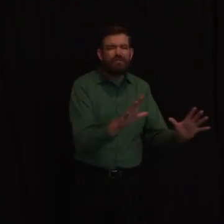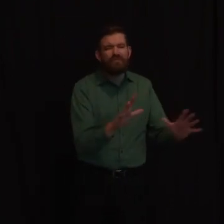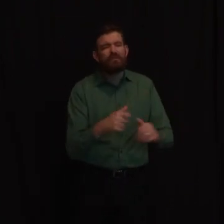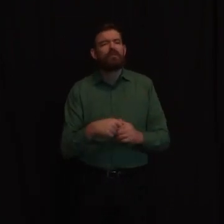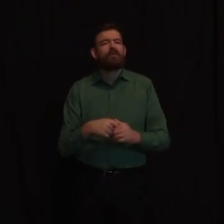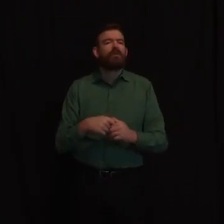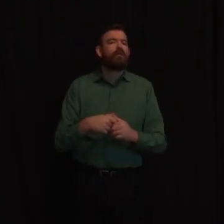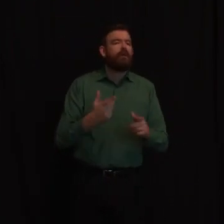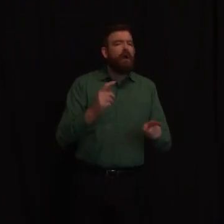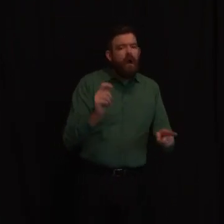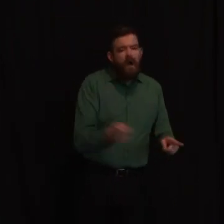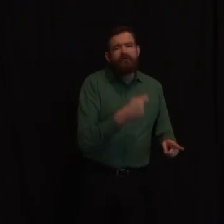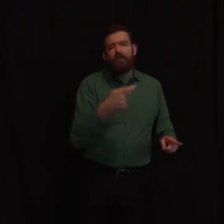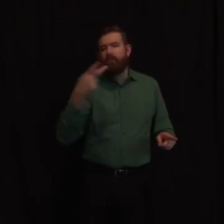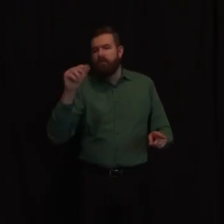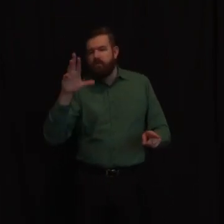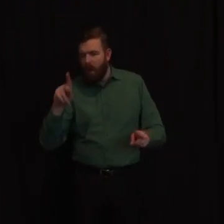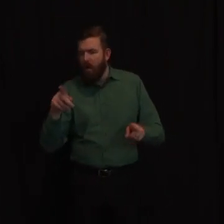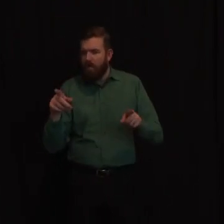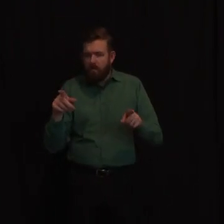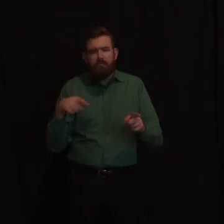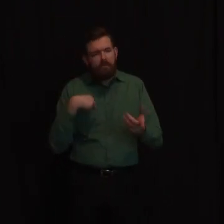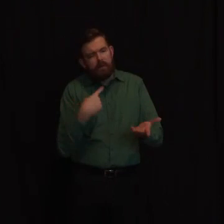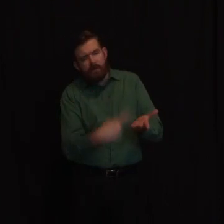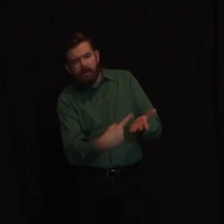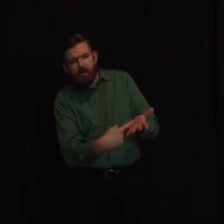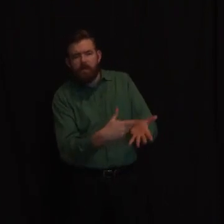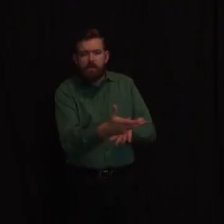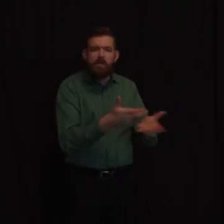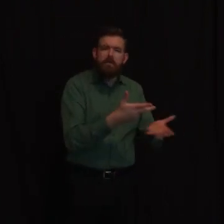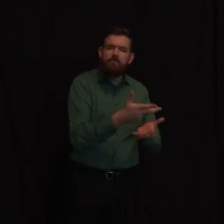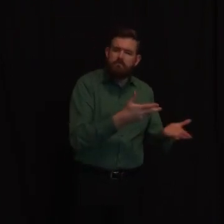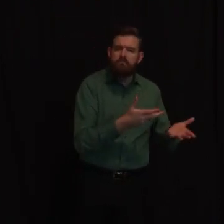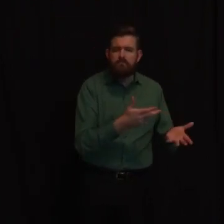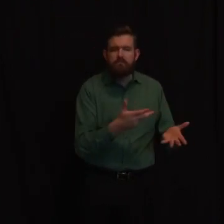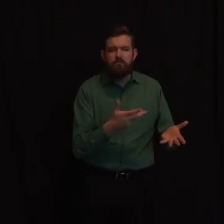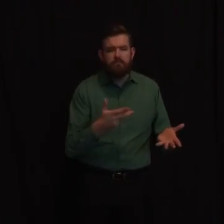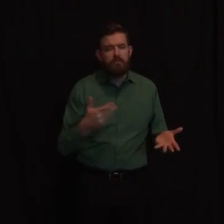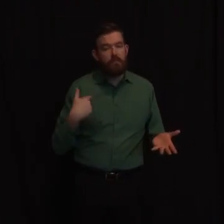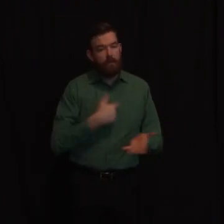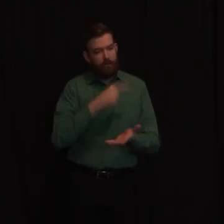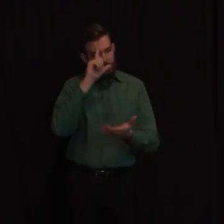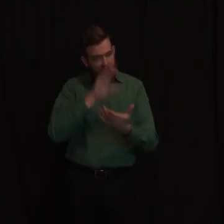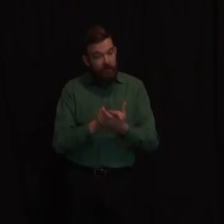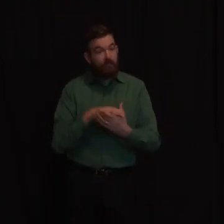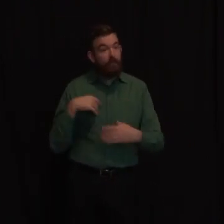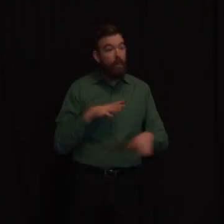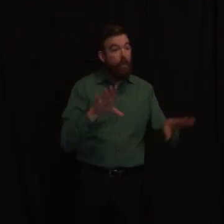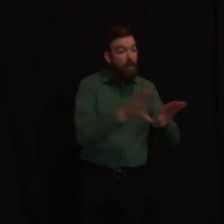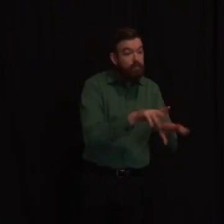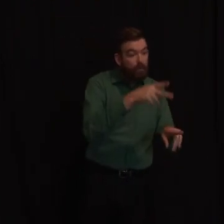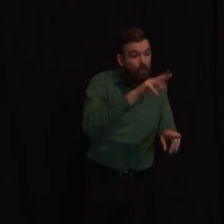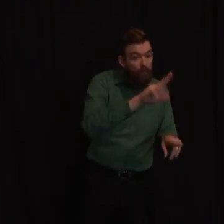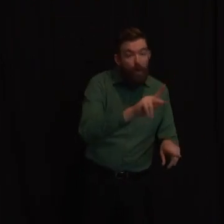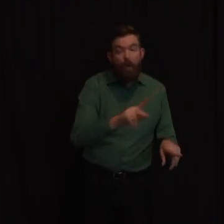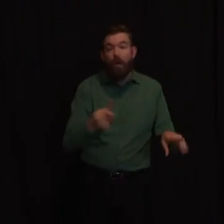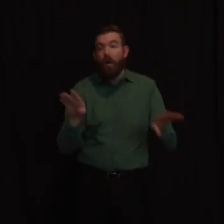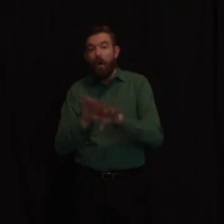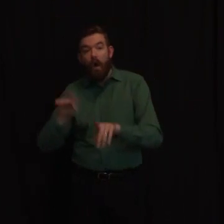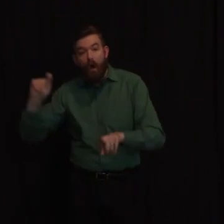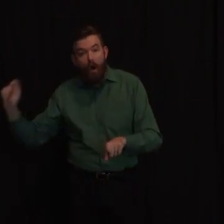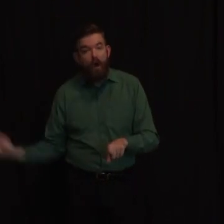and forths. We believe strongly that what we're doing on both of those fronts is what we need to do to